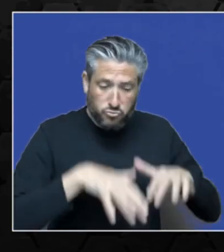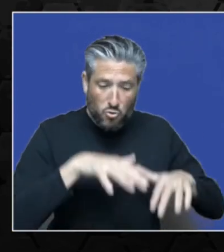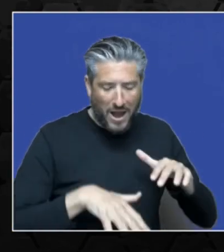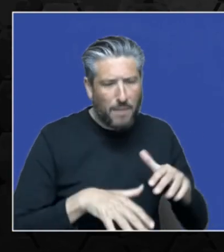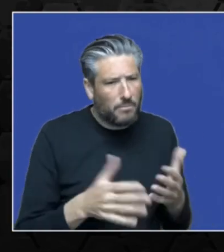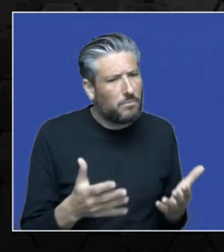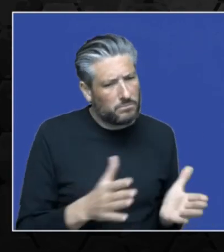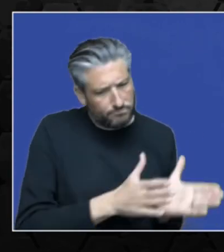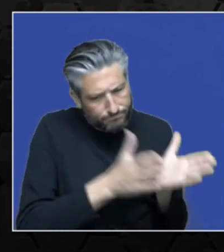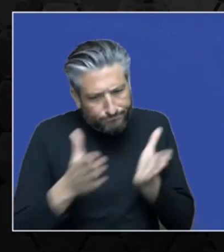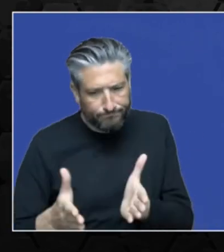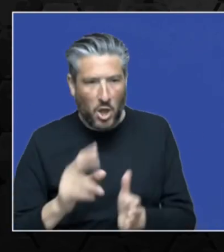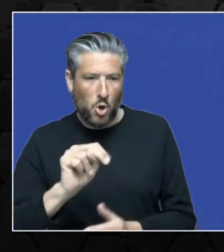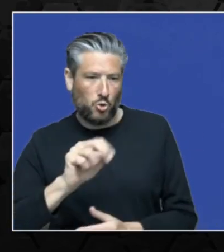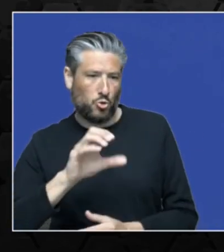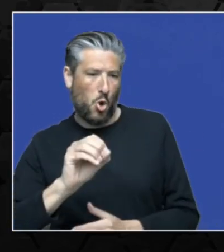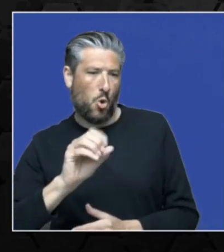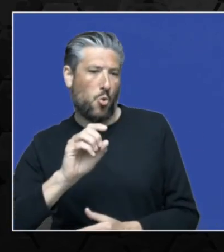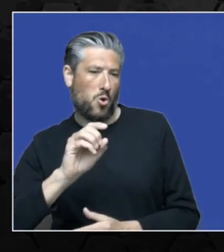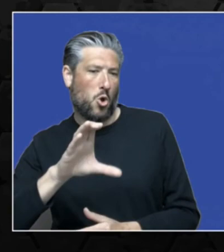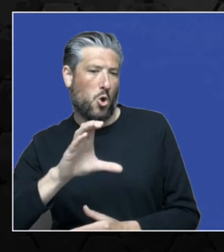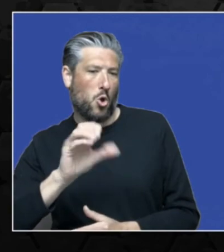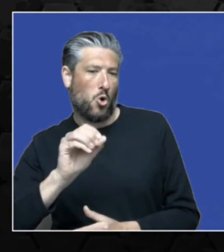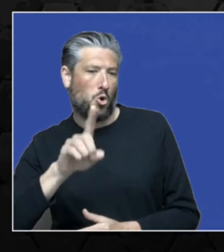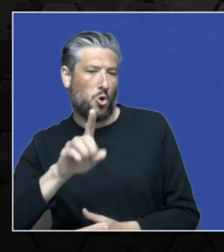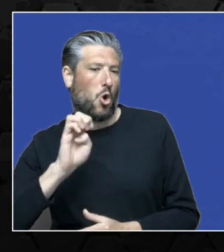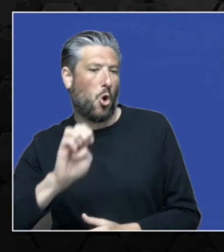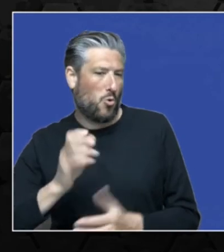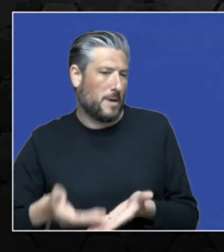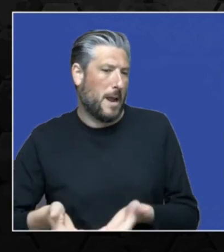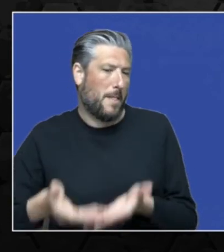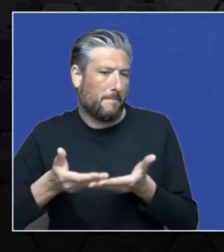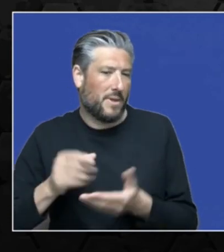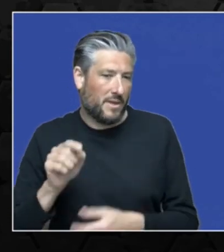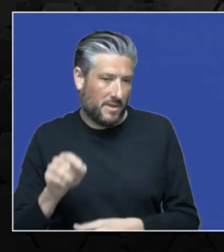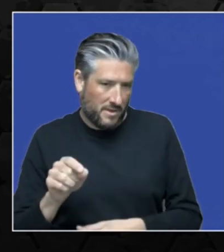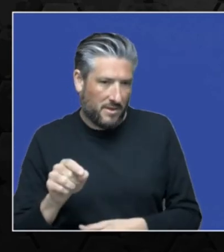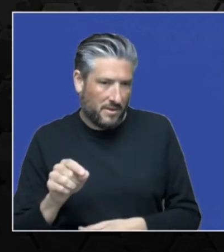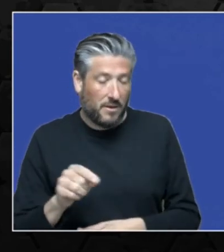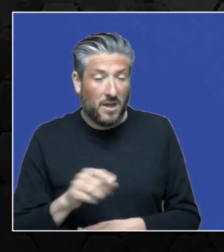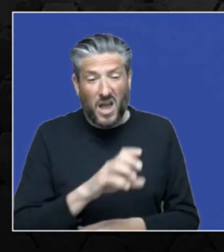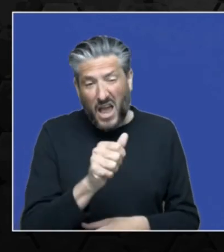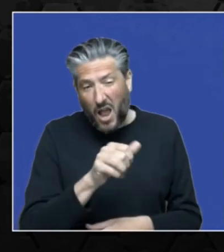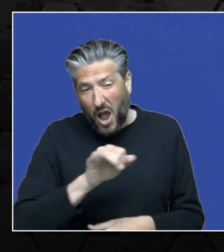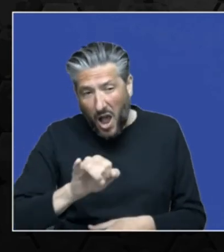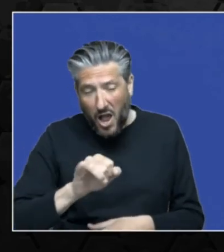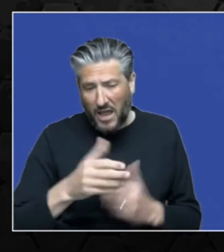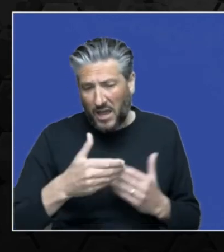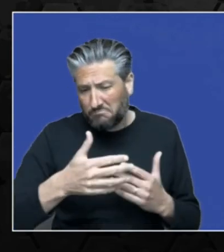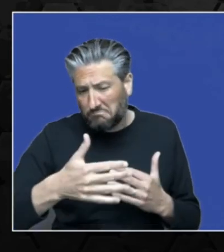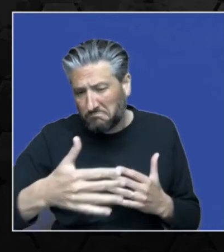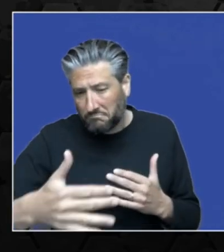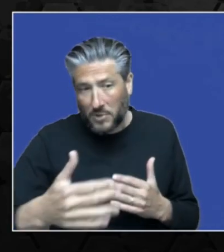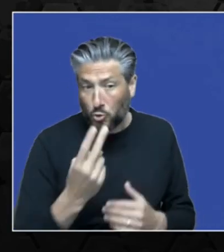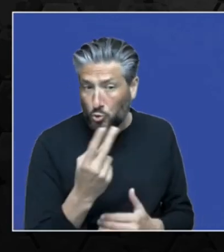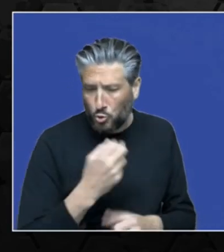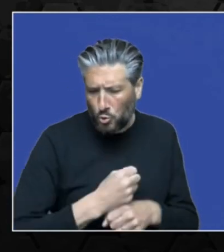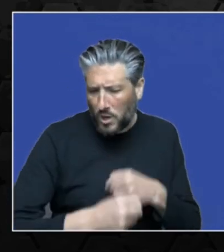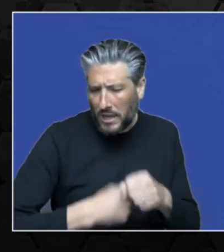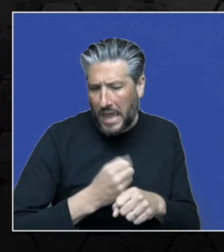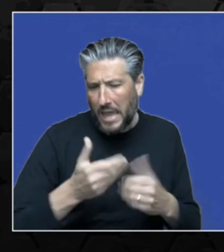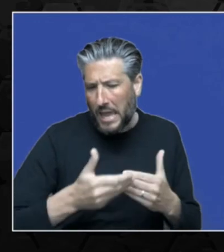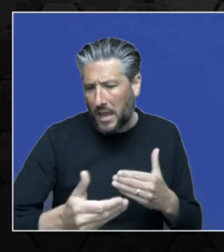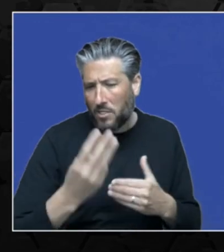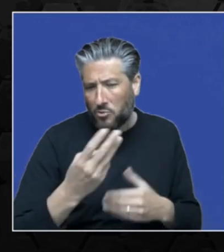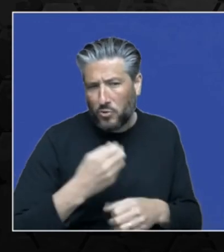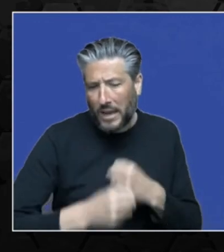that. So regarding the scope of machine learning and AI in like 2 to 3 years, most definitely, I think that it's a good